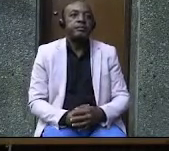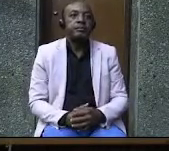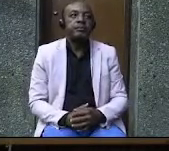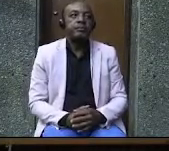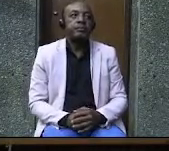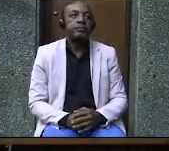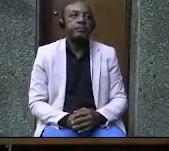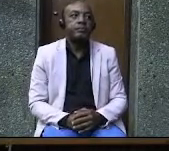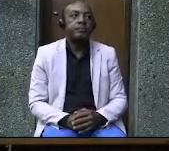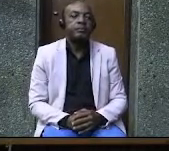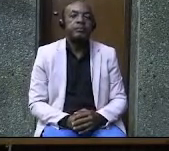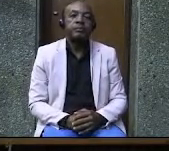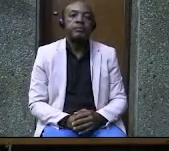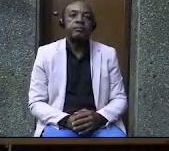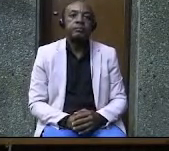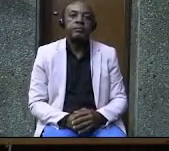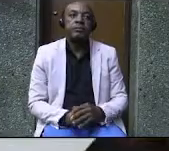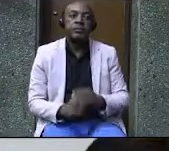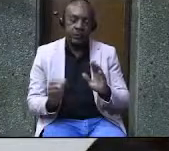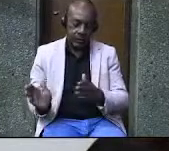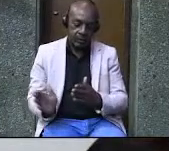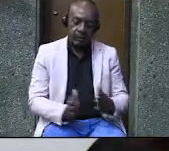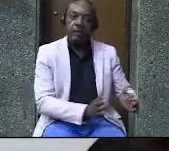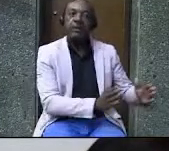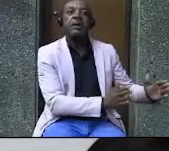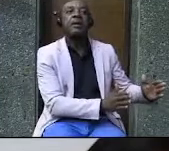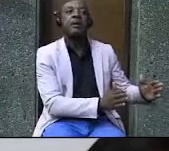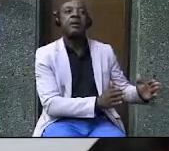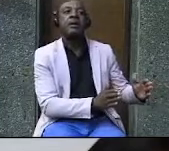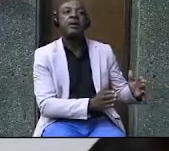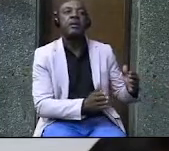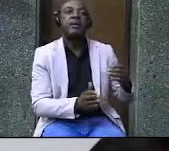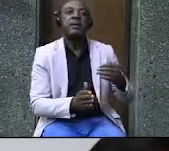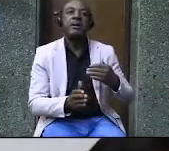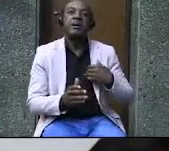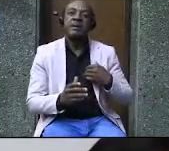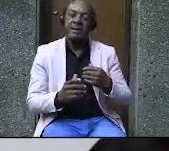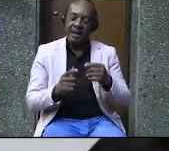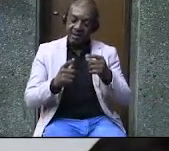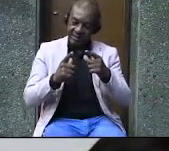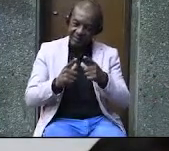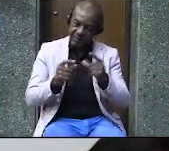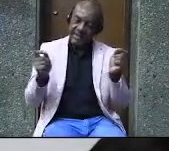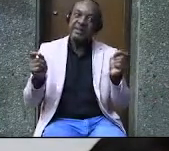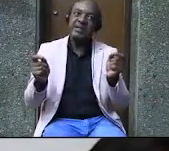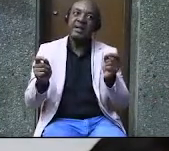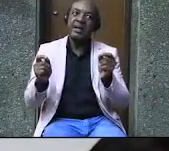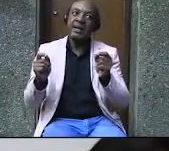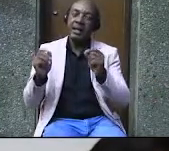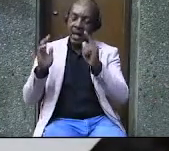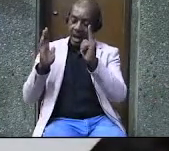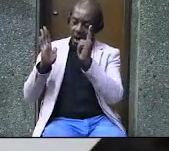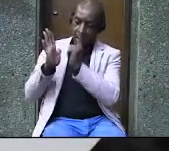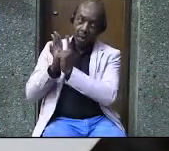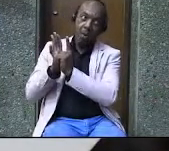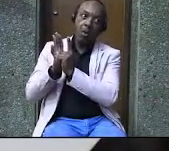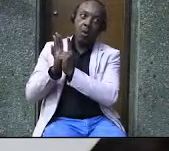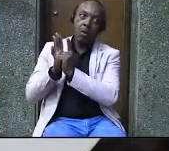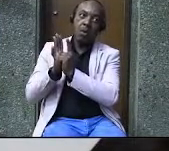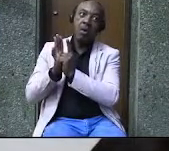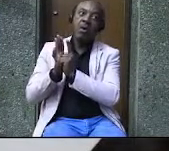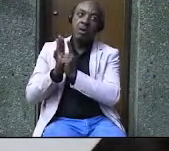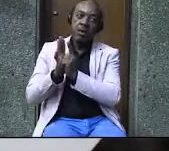Now that we have the legalities on the expropriation, we are getting to the gist now. What is this thing